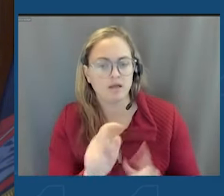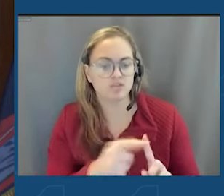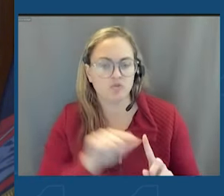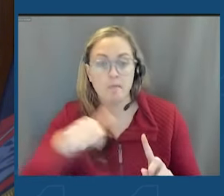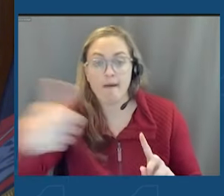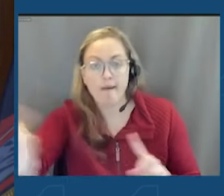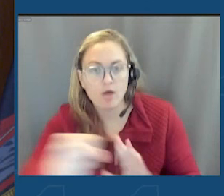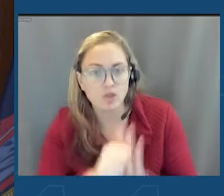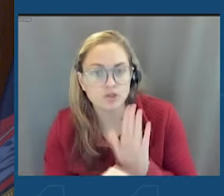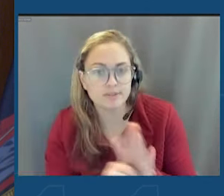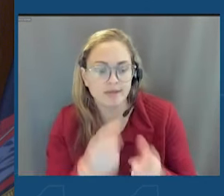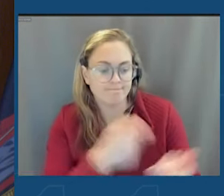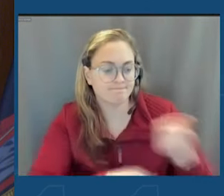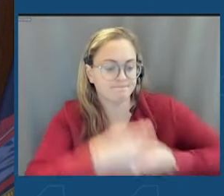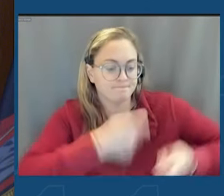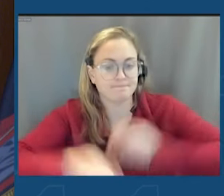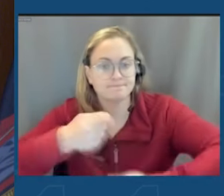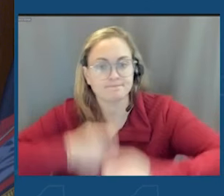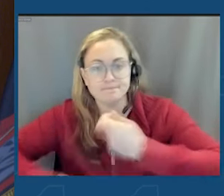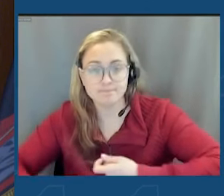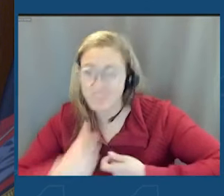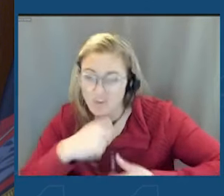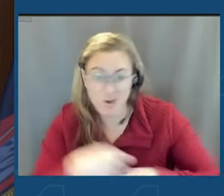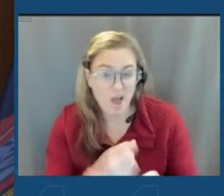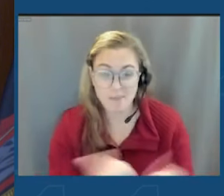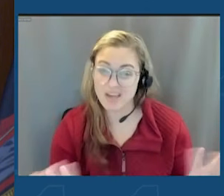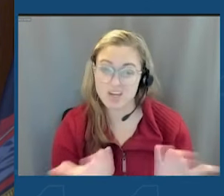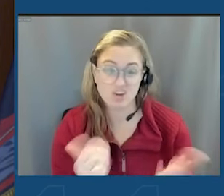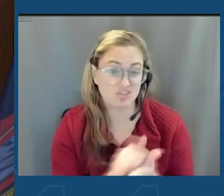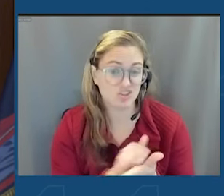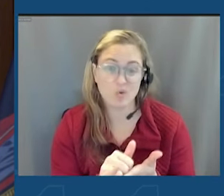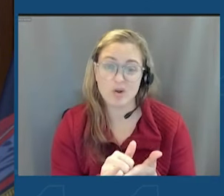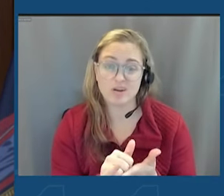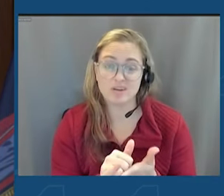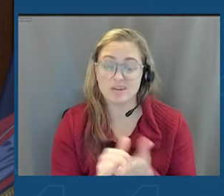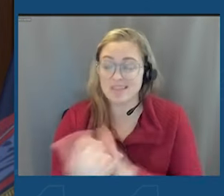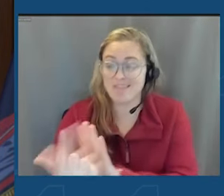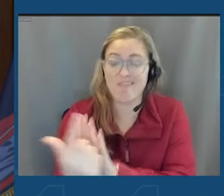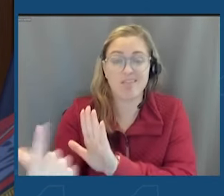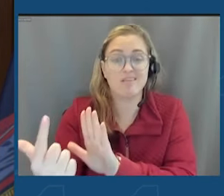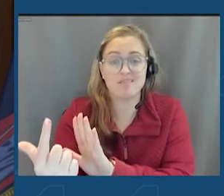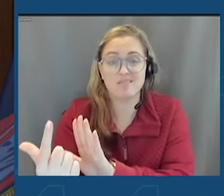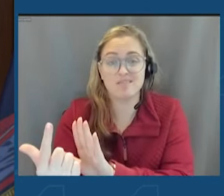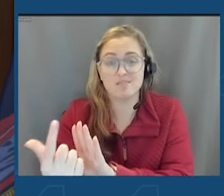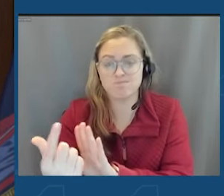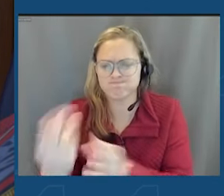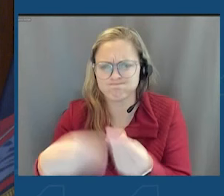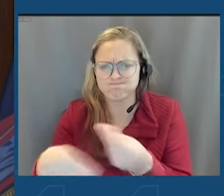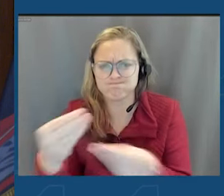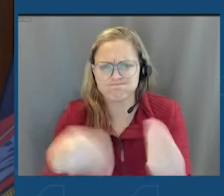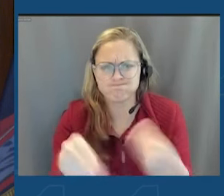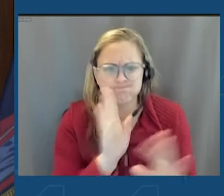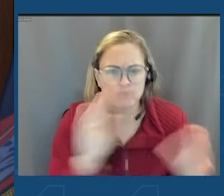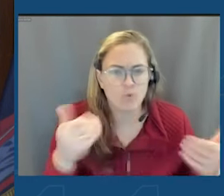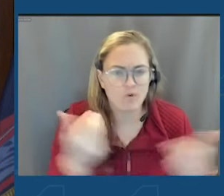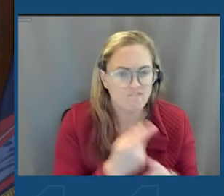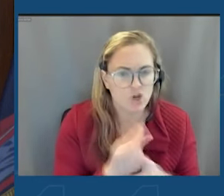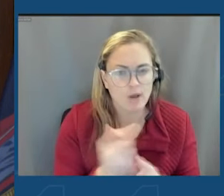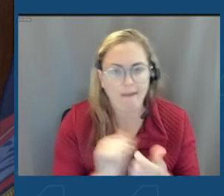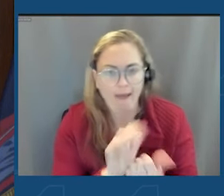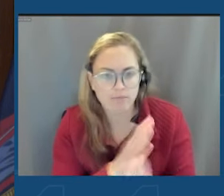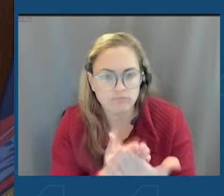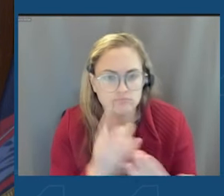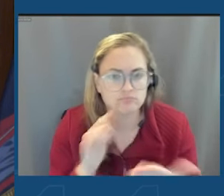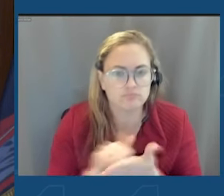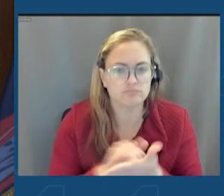not made here in the state of New York. They're made out of state. The illegal pipeline is something that we've been laser focused on, not just here in New York, but with